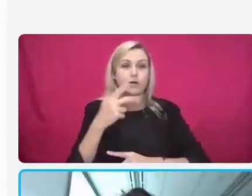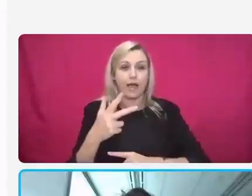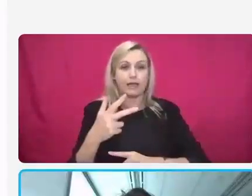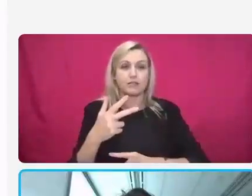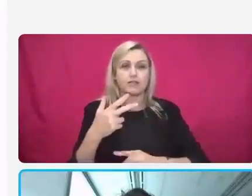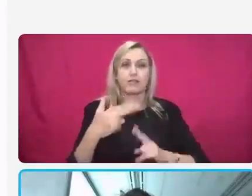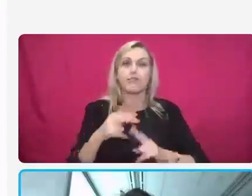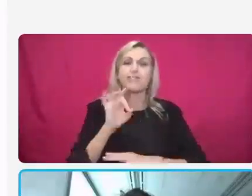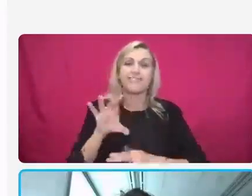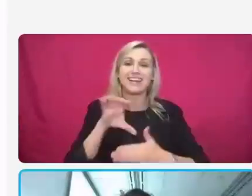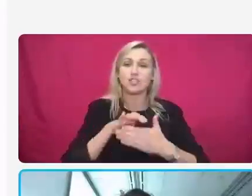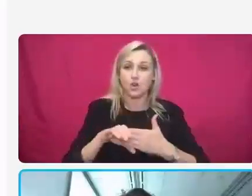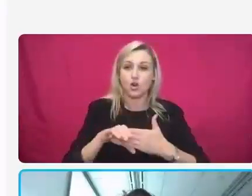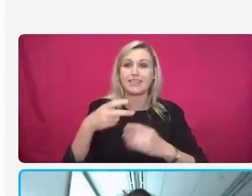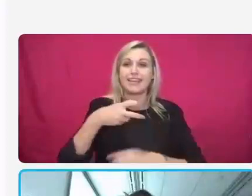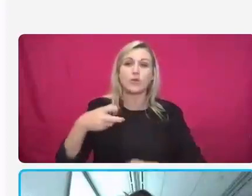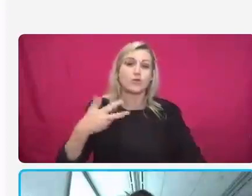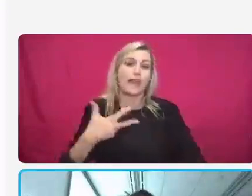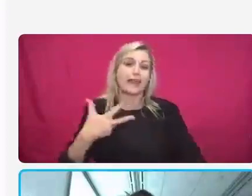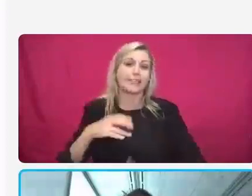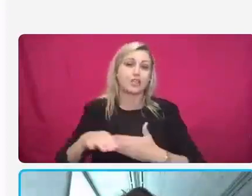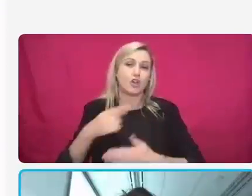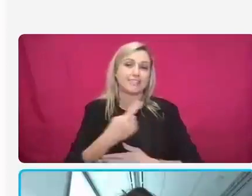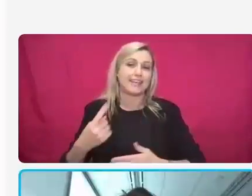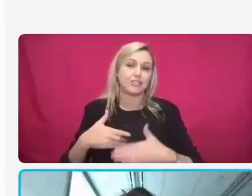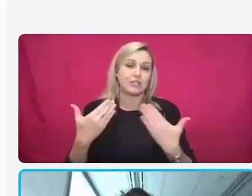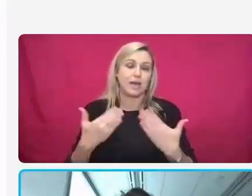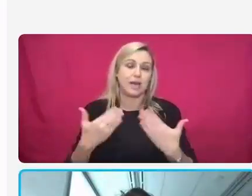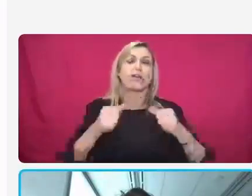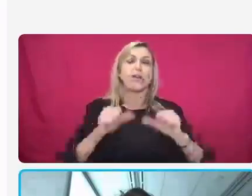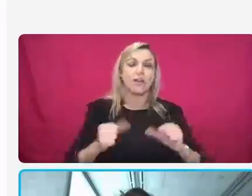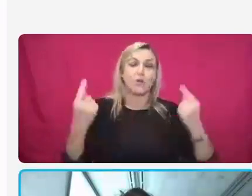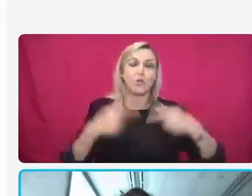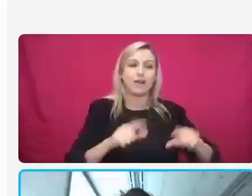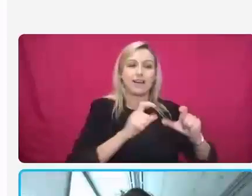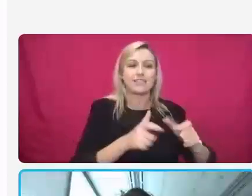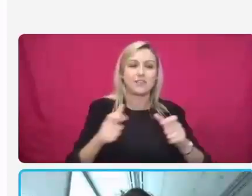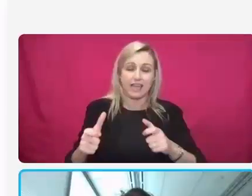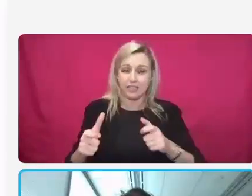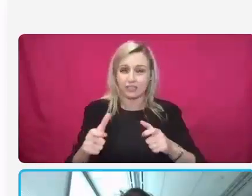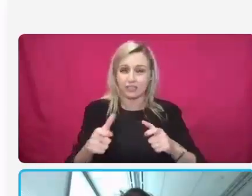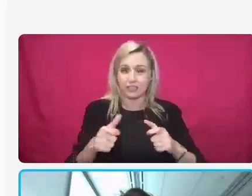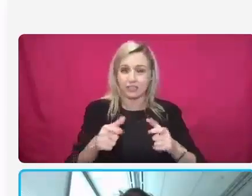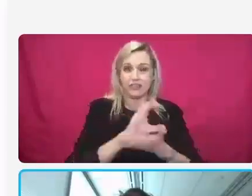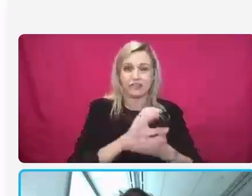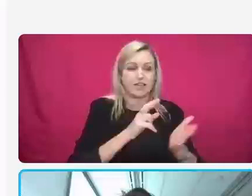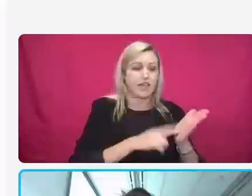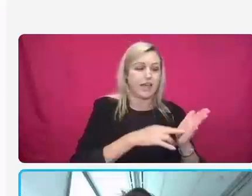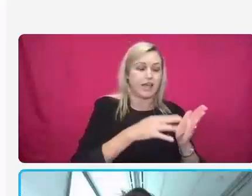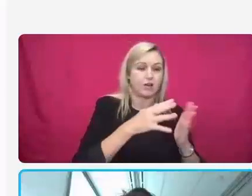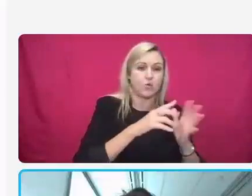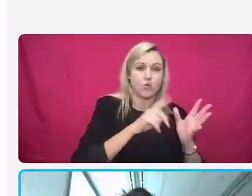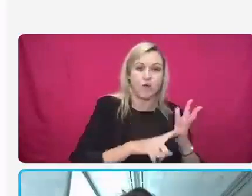$10 to arrive at $18 a day. Secondly, work out the classification funding by multiplying the NWOW of 1